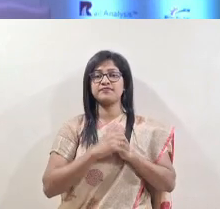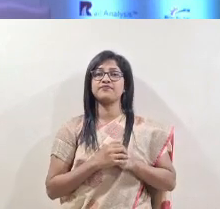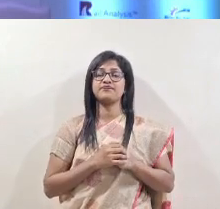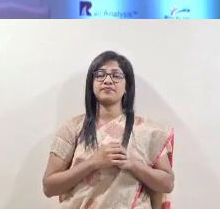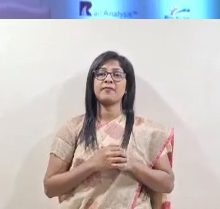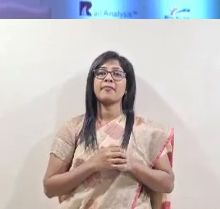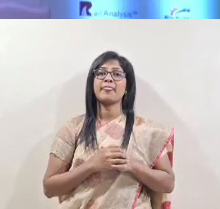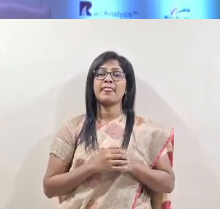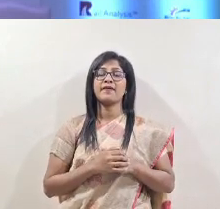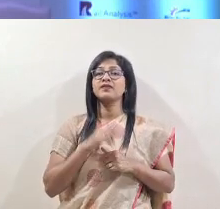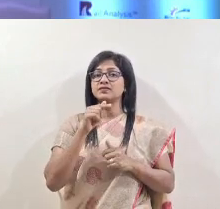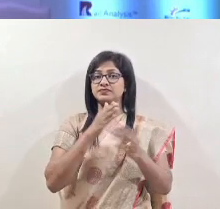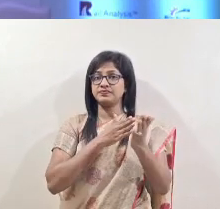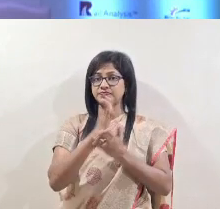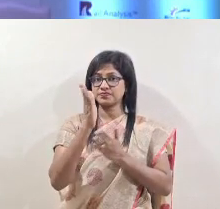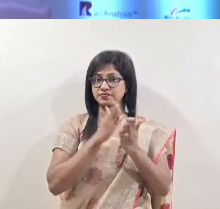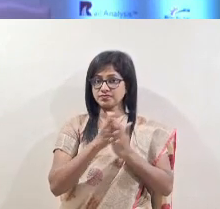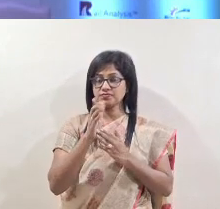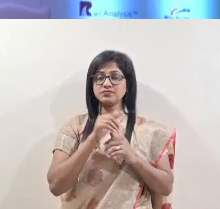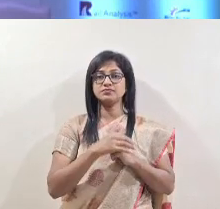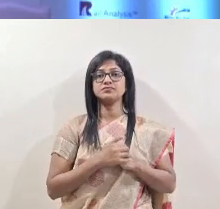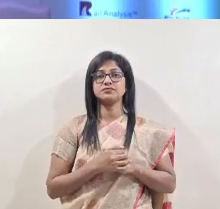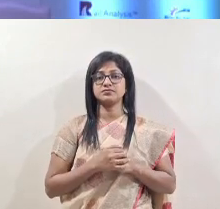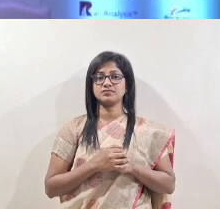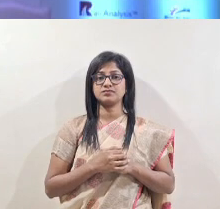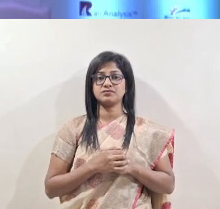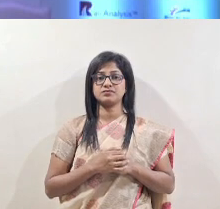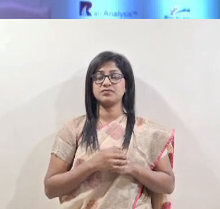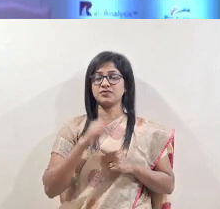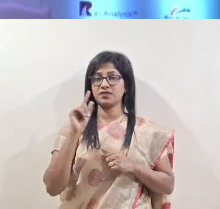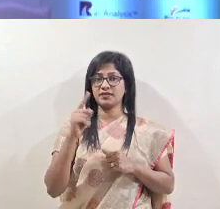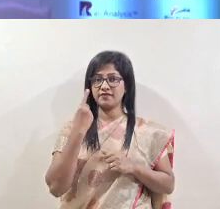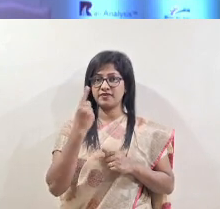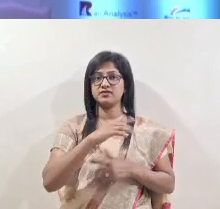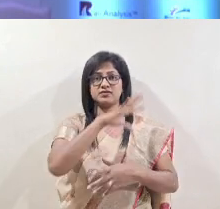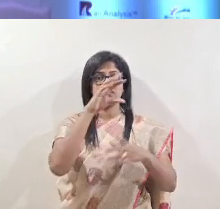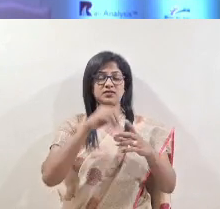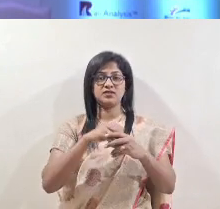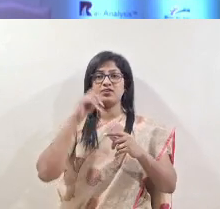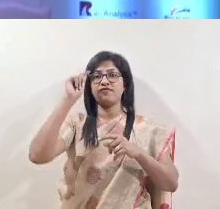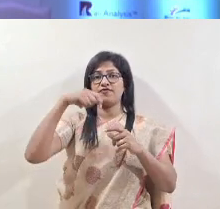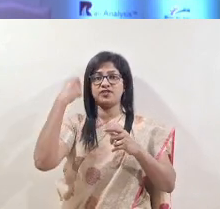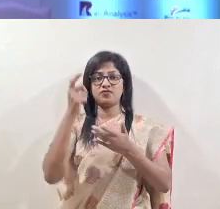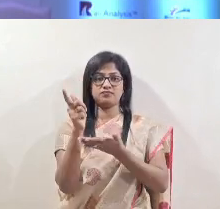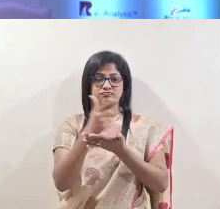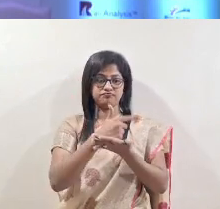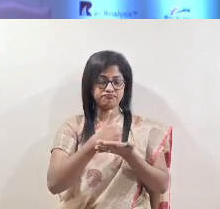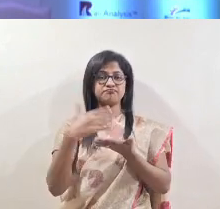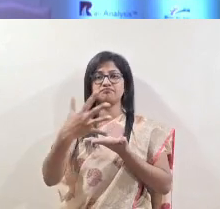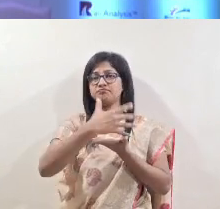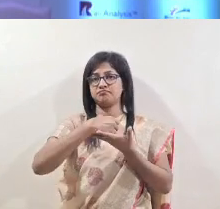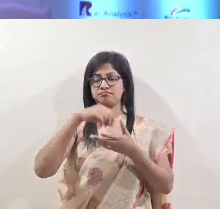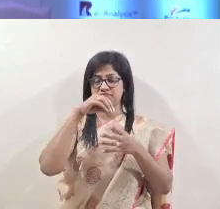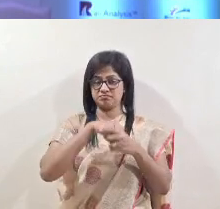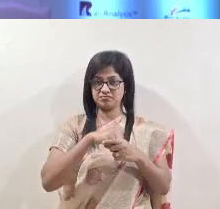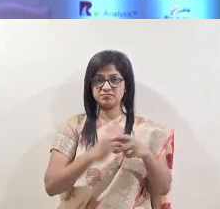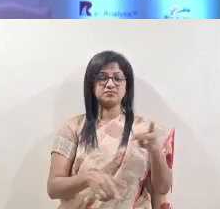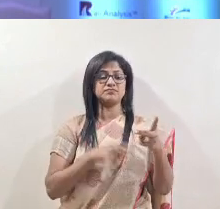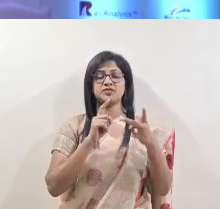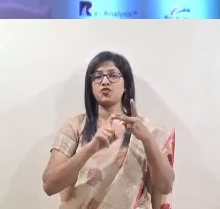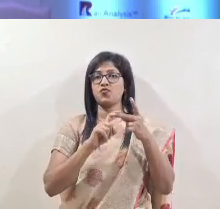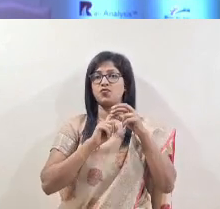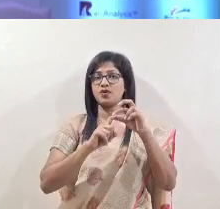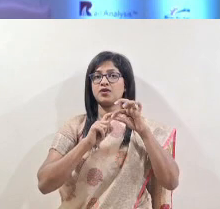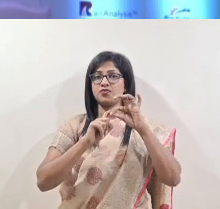Coming to methodology, first we had included a video data collection, and a questionnaire survey